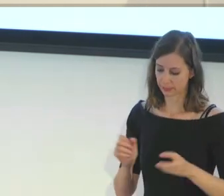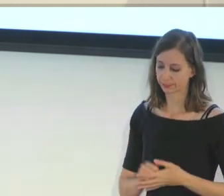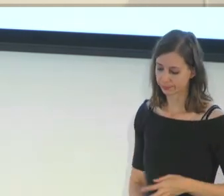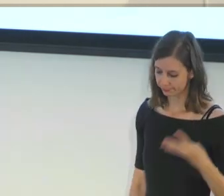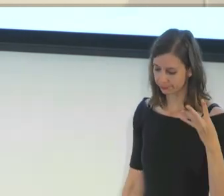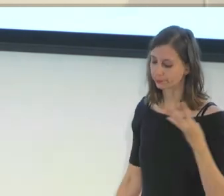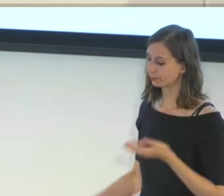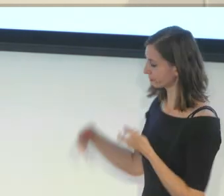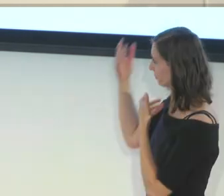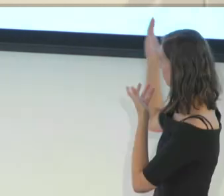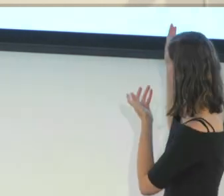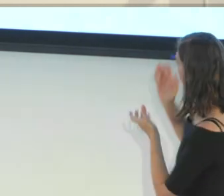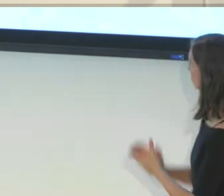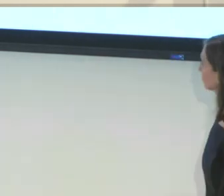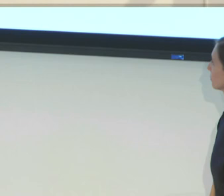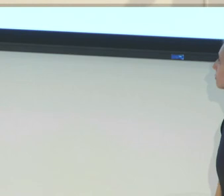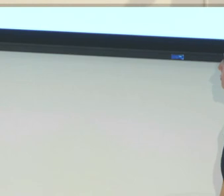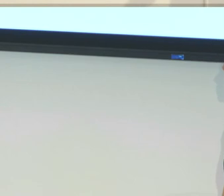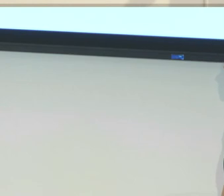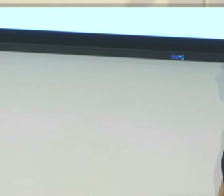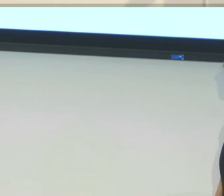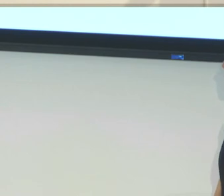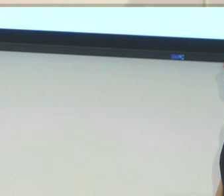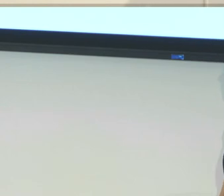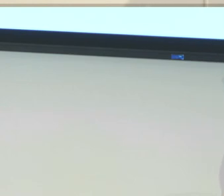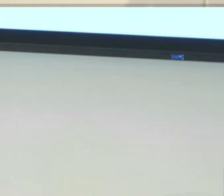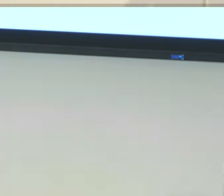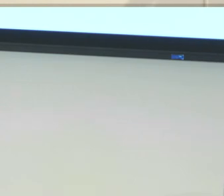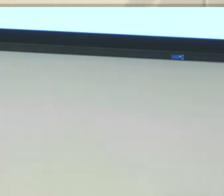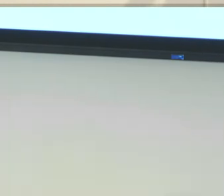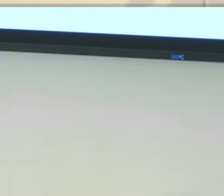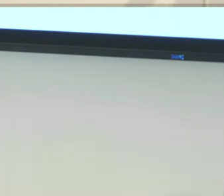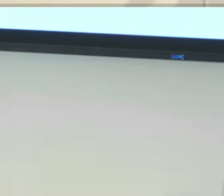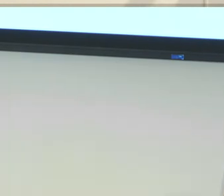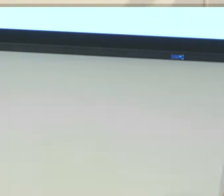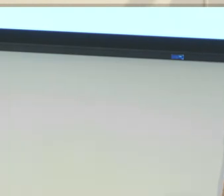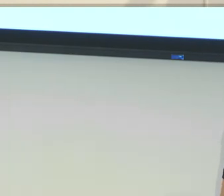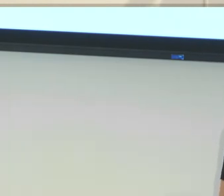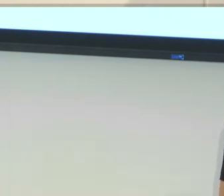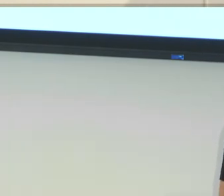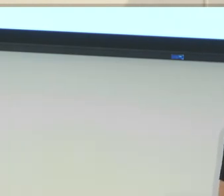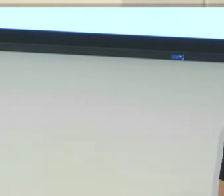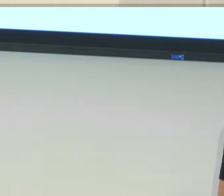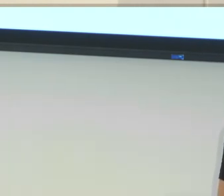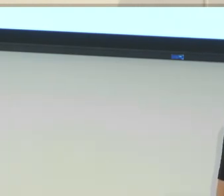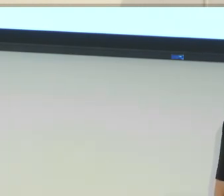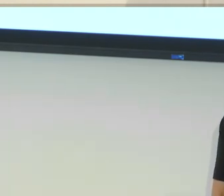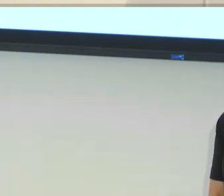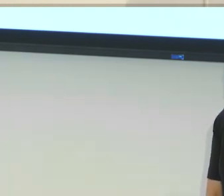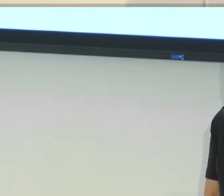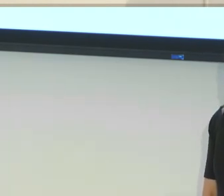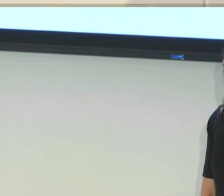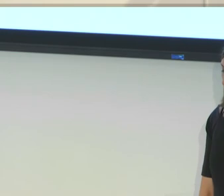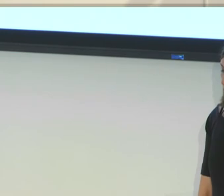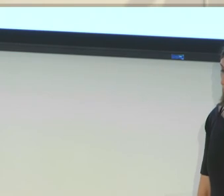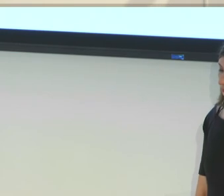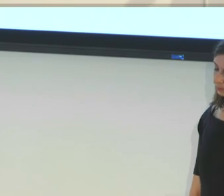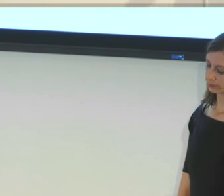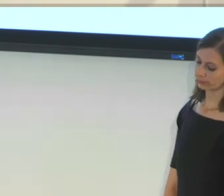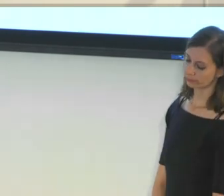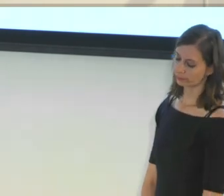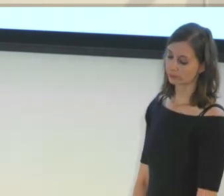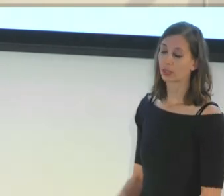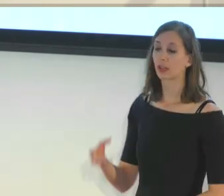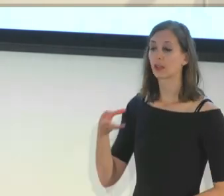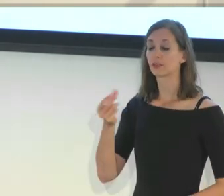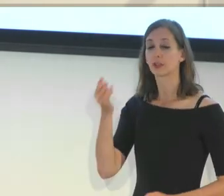services, the operating system and view layer, and unique hardware for input and display. And a couple of the ideas that have come up